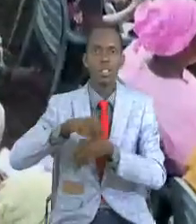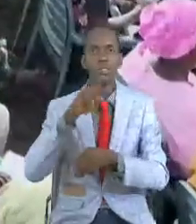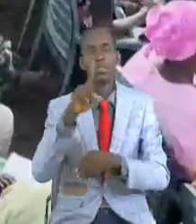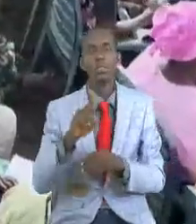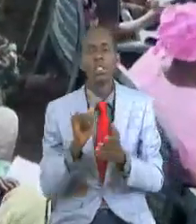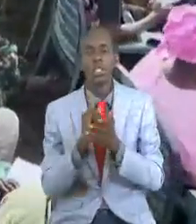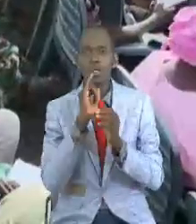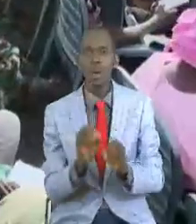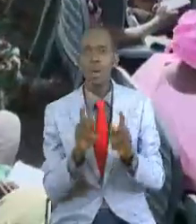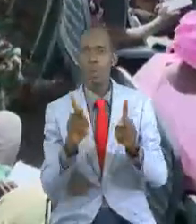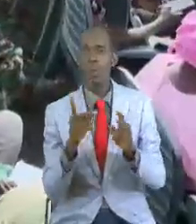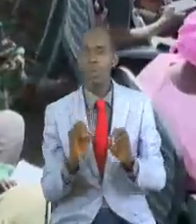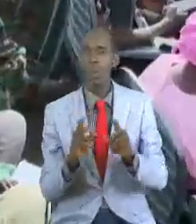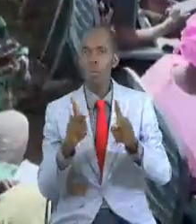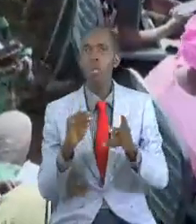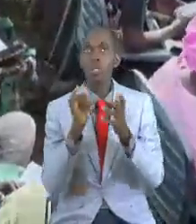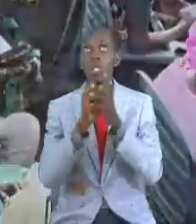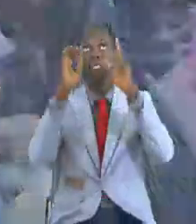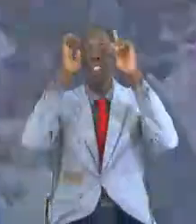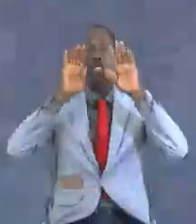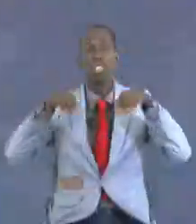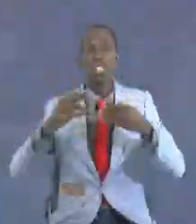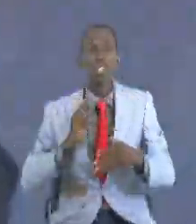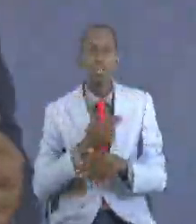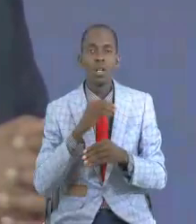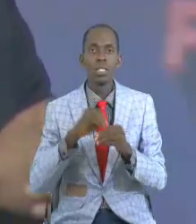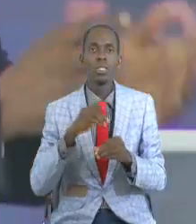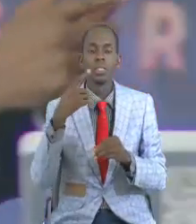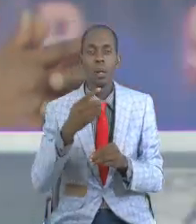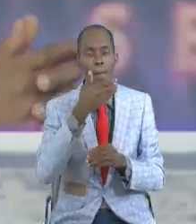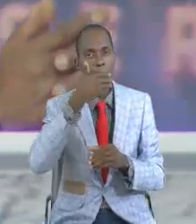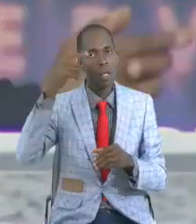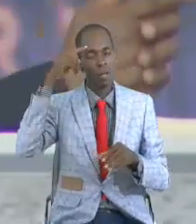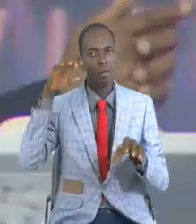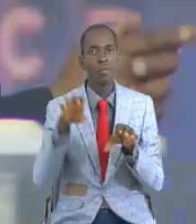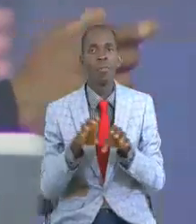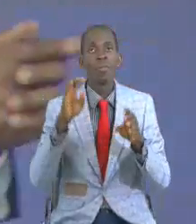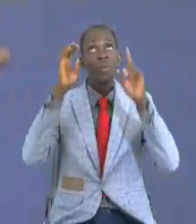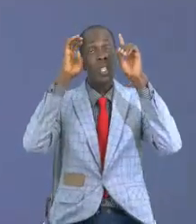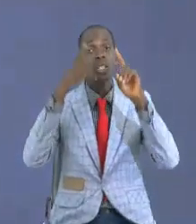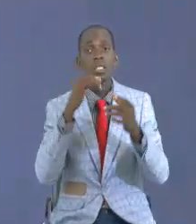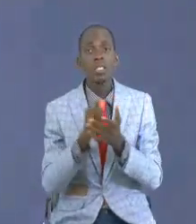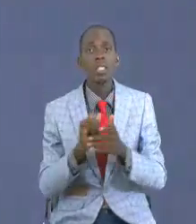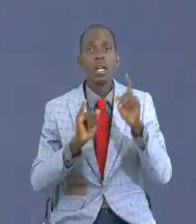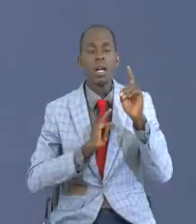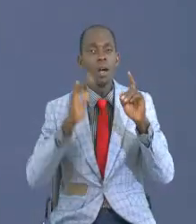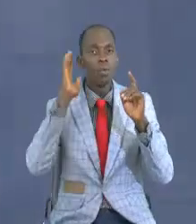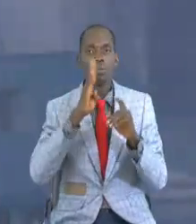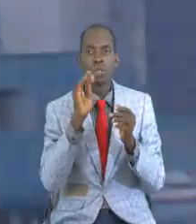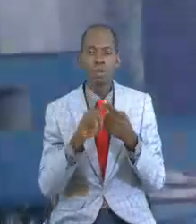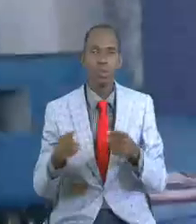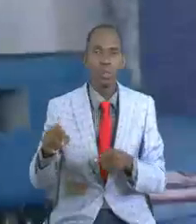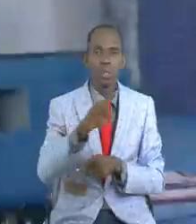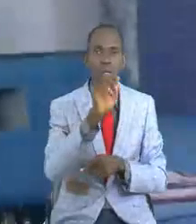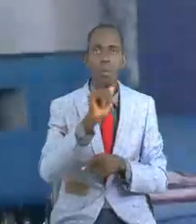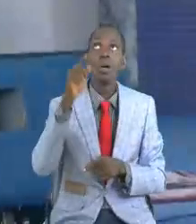the privilege he gives us in the better covenant. He said, I will be to them a God, and they shall